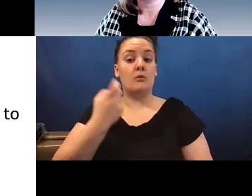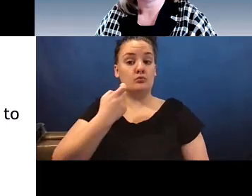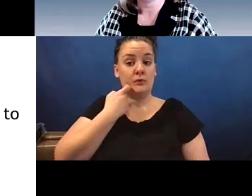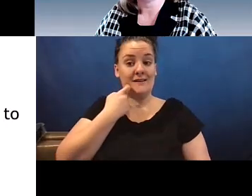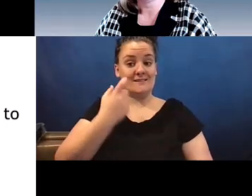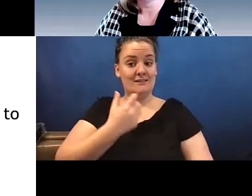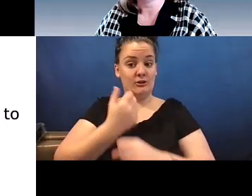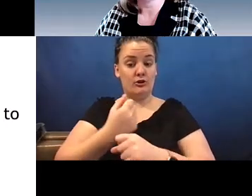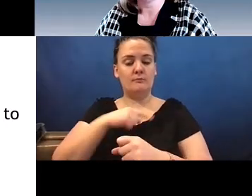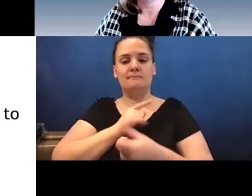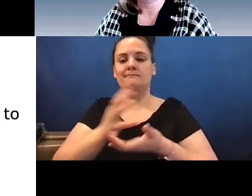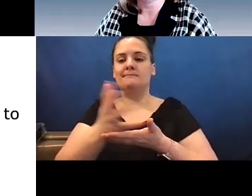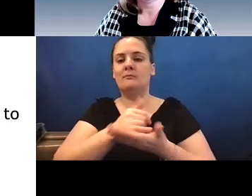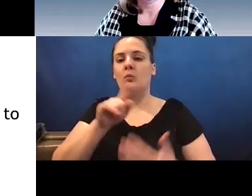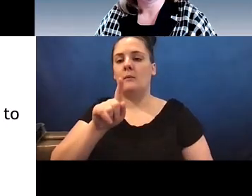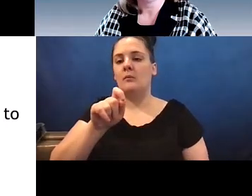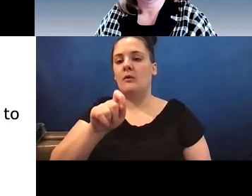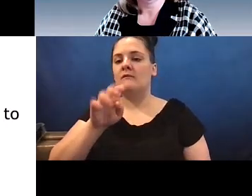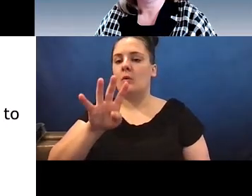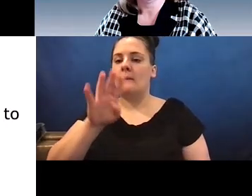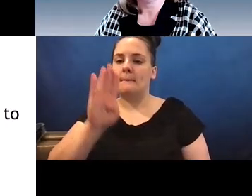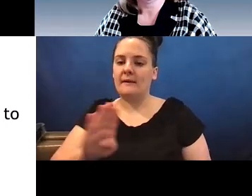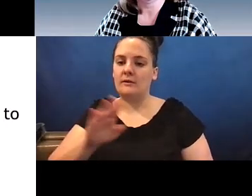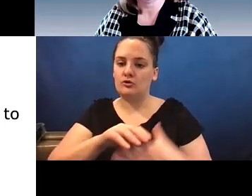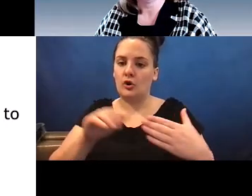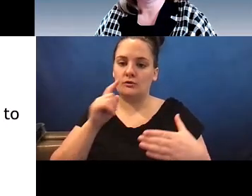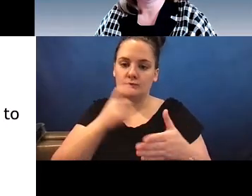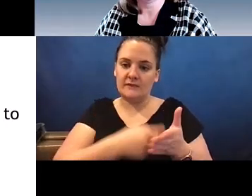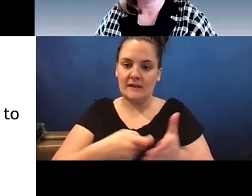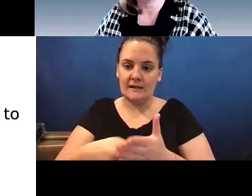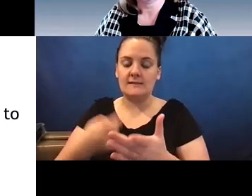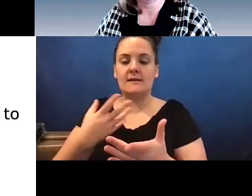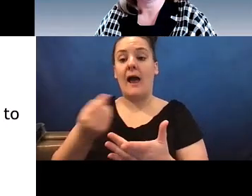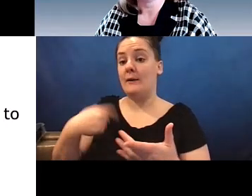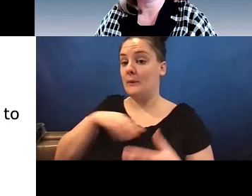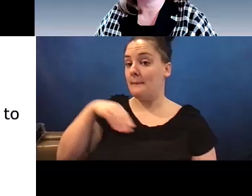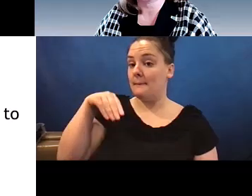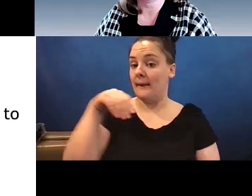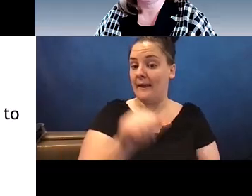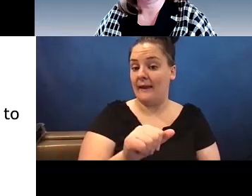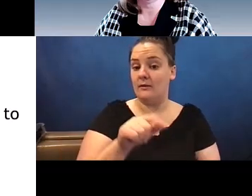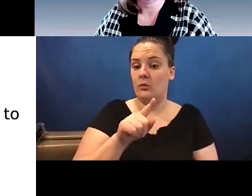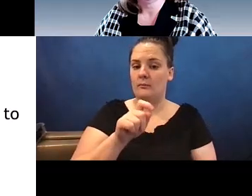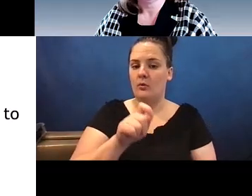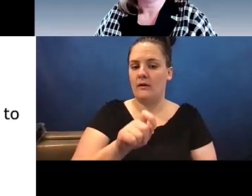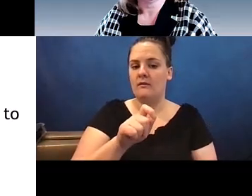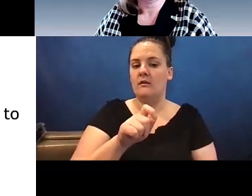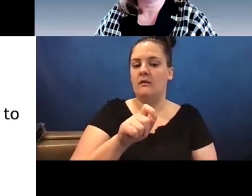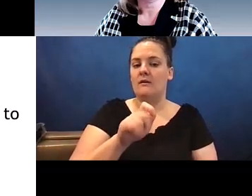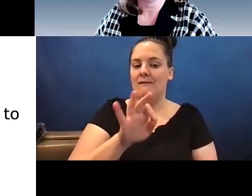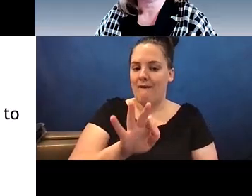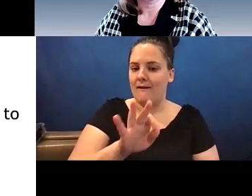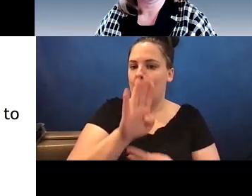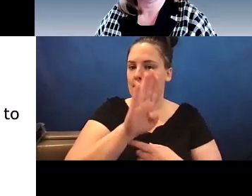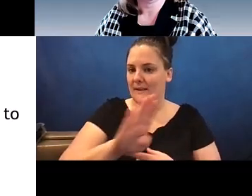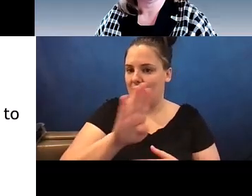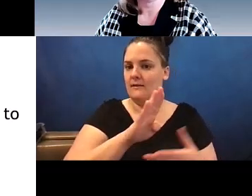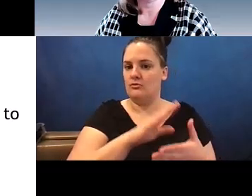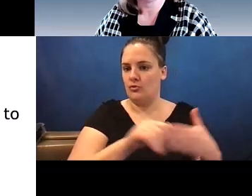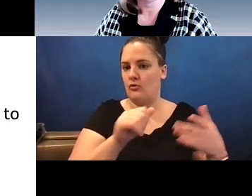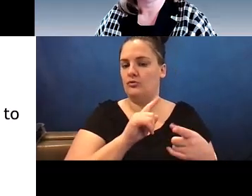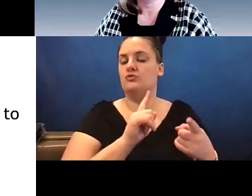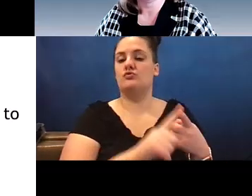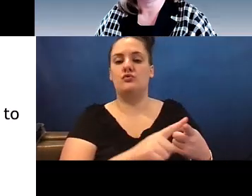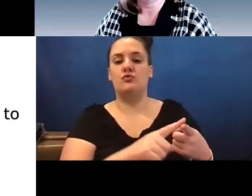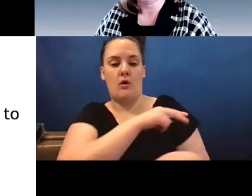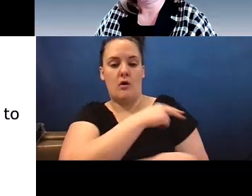collected $1.4 billion in fees and paid $1.9 billion to hospitals in direct payments that increased their Medicaid